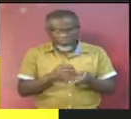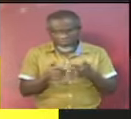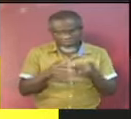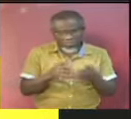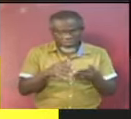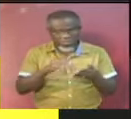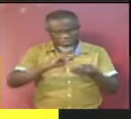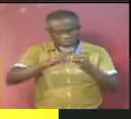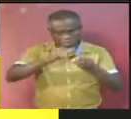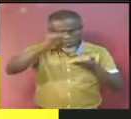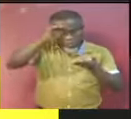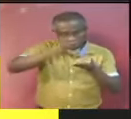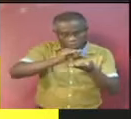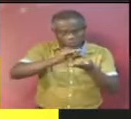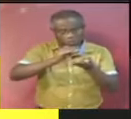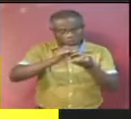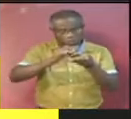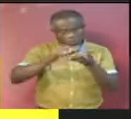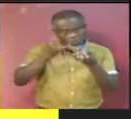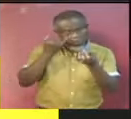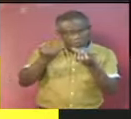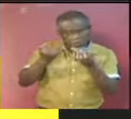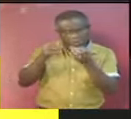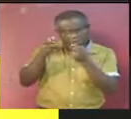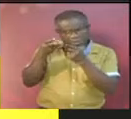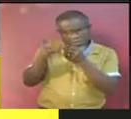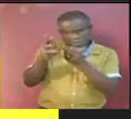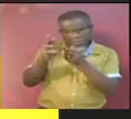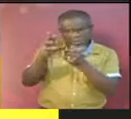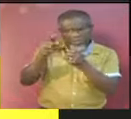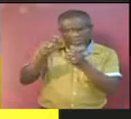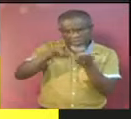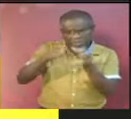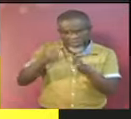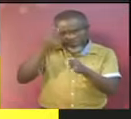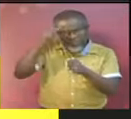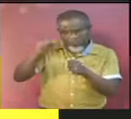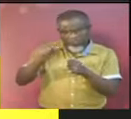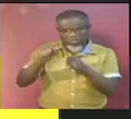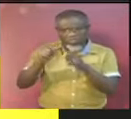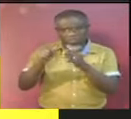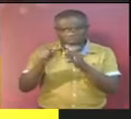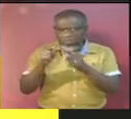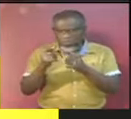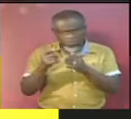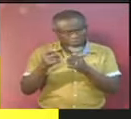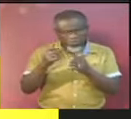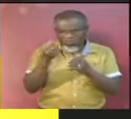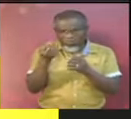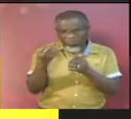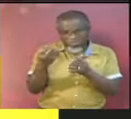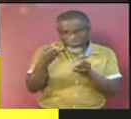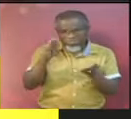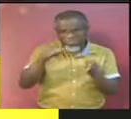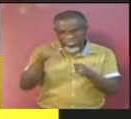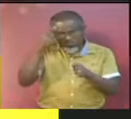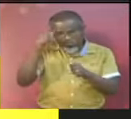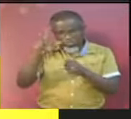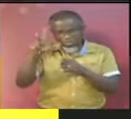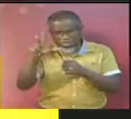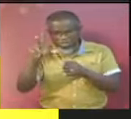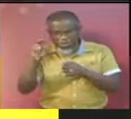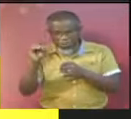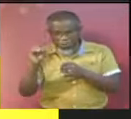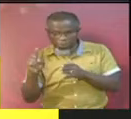we had 16 deaths for 412 cases. 3 days ago, we had 14 deaths for